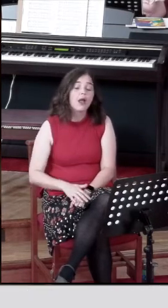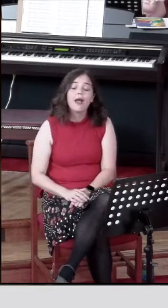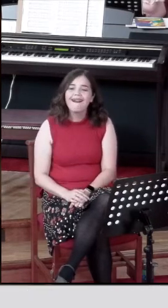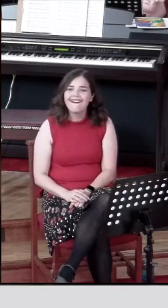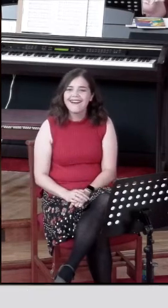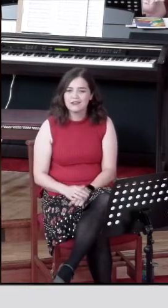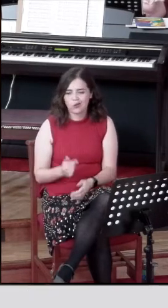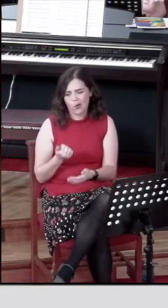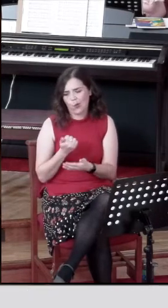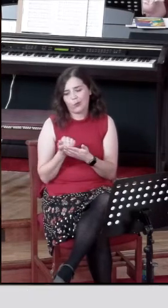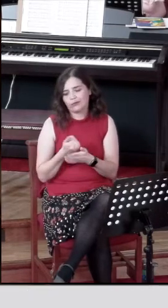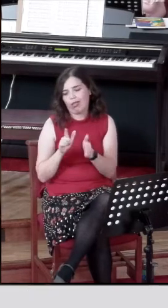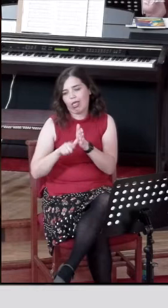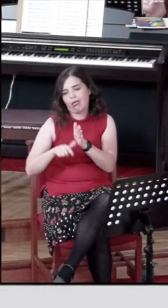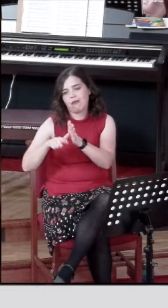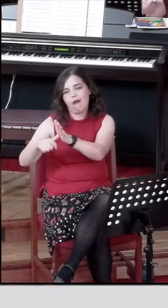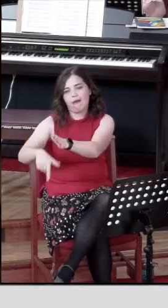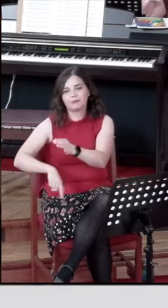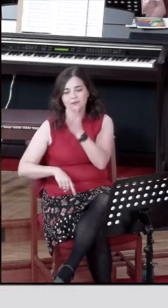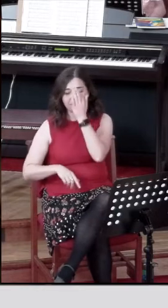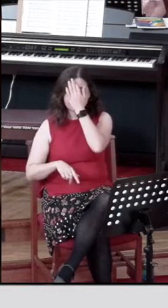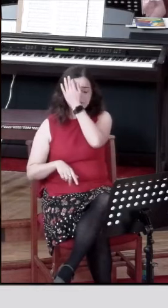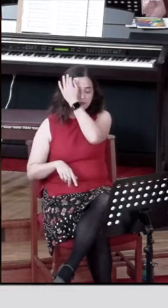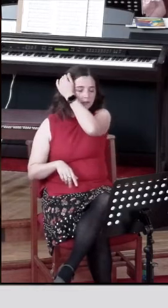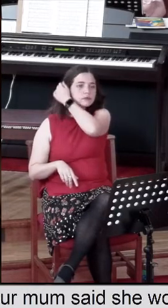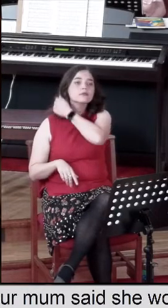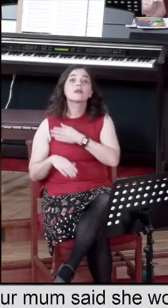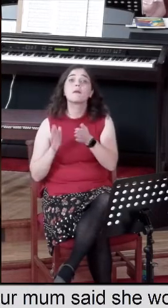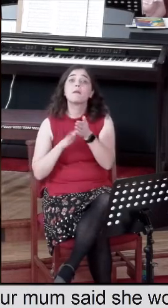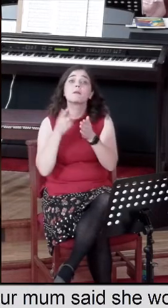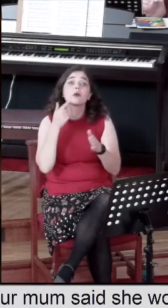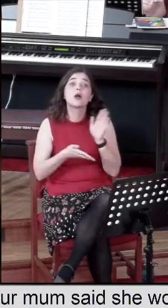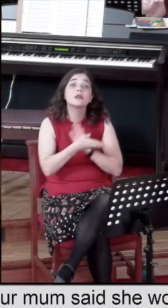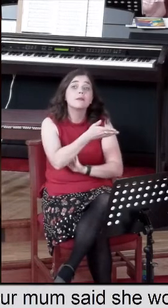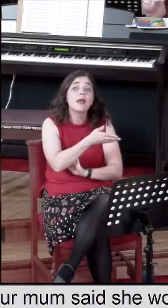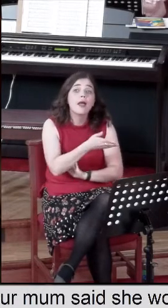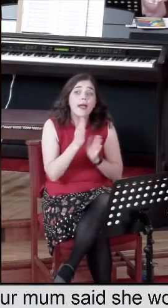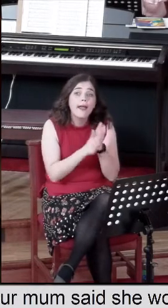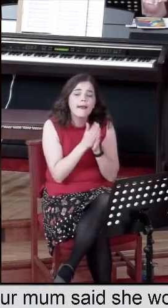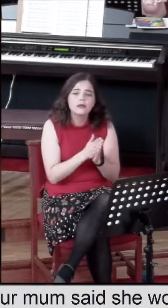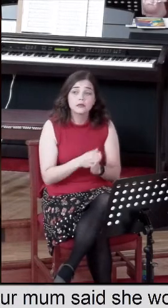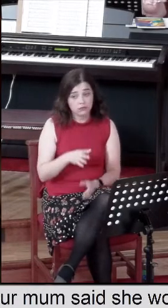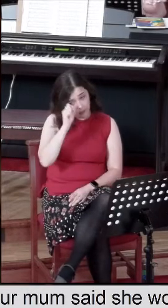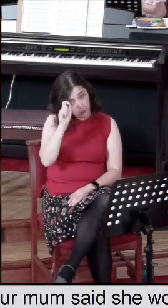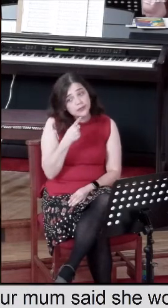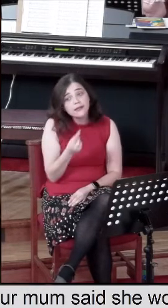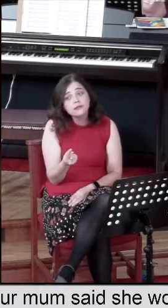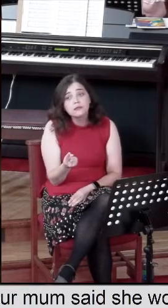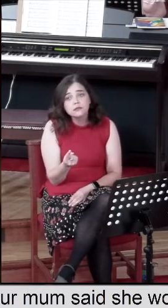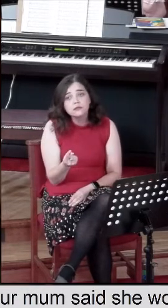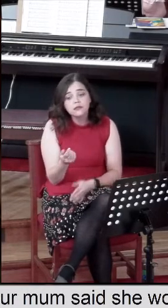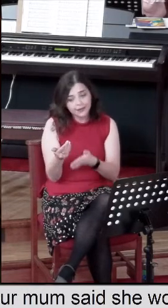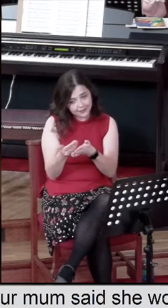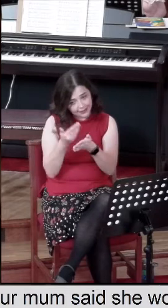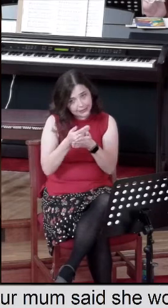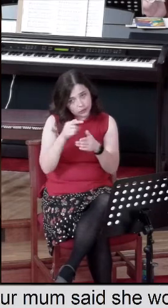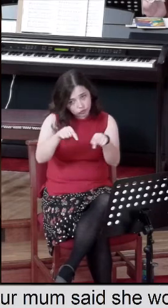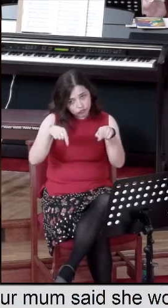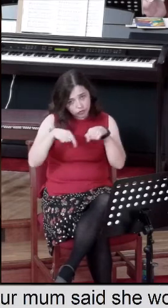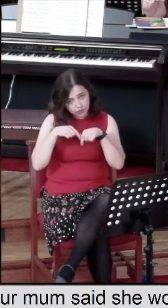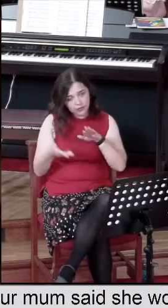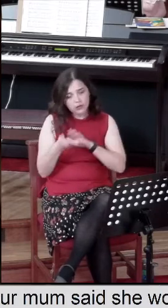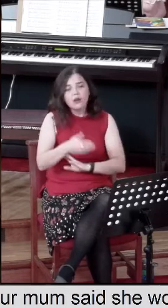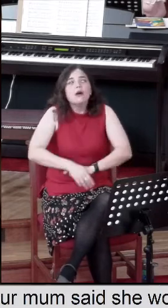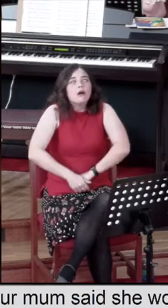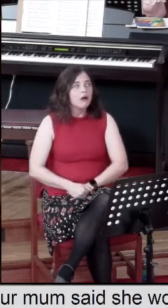And you sit and you do a few things. You say, Mum, can I go out to play? She says, remember what I said? You tidy your room and you go out to play.